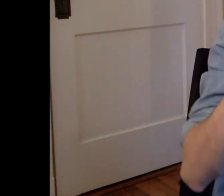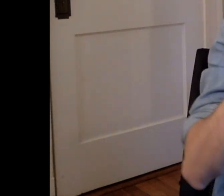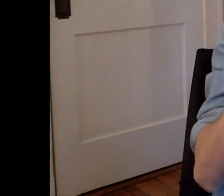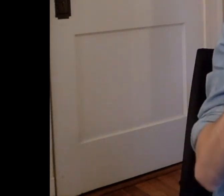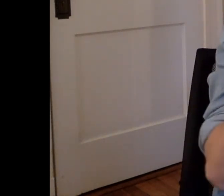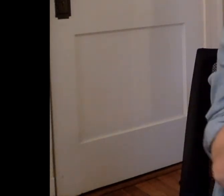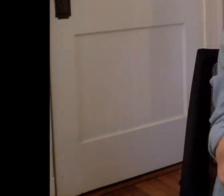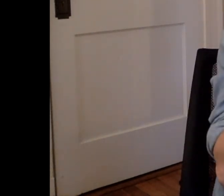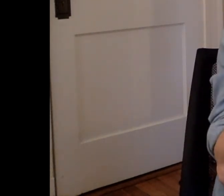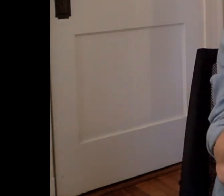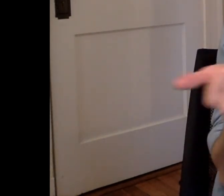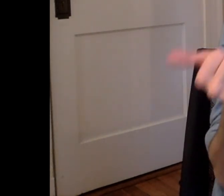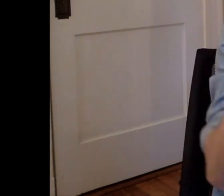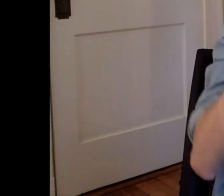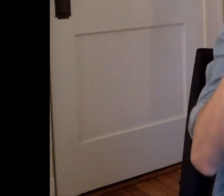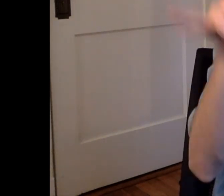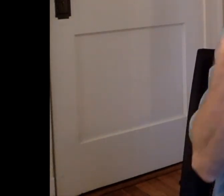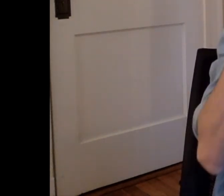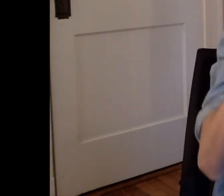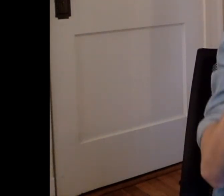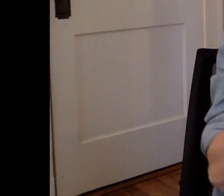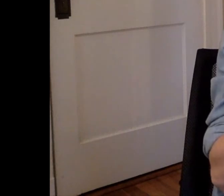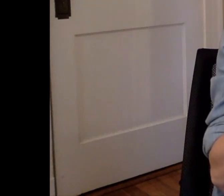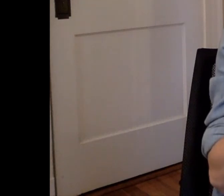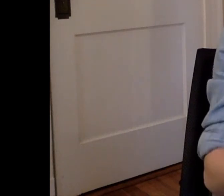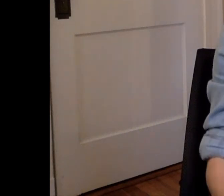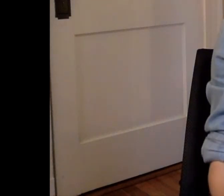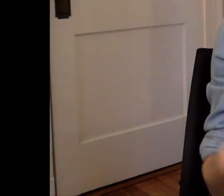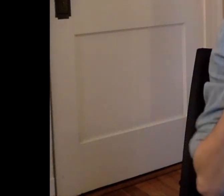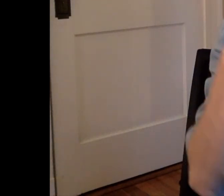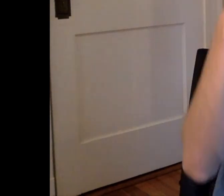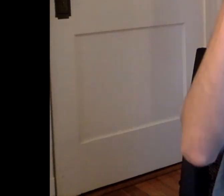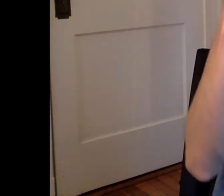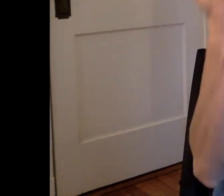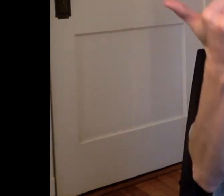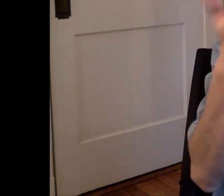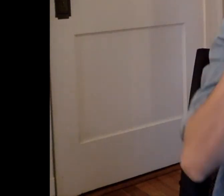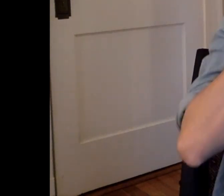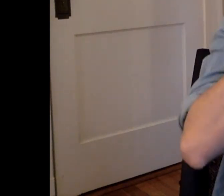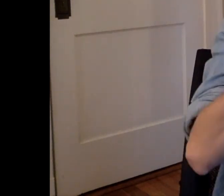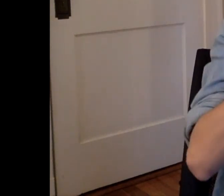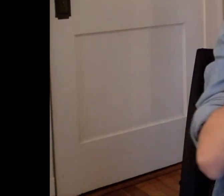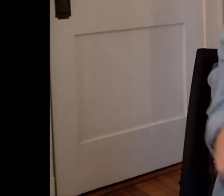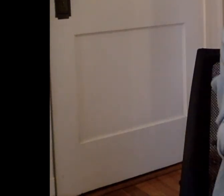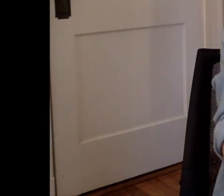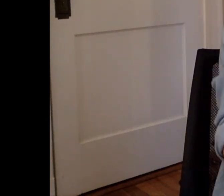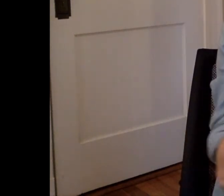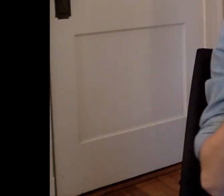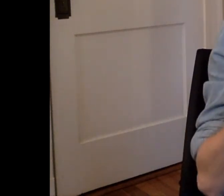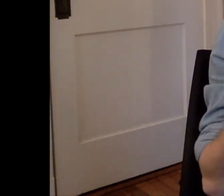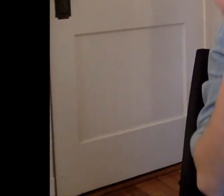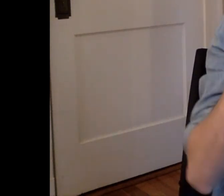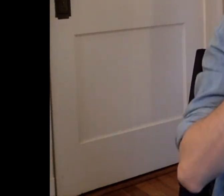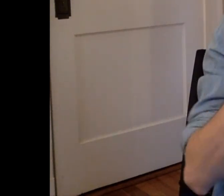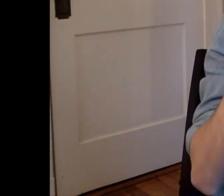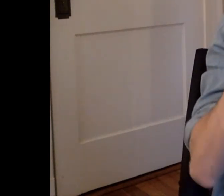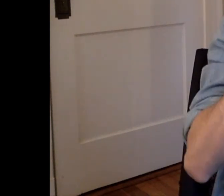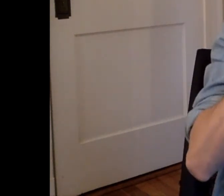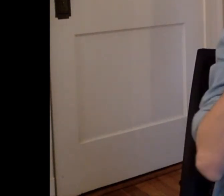of inequalities? So I hope that now, after watching this video, you have a better sense of how to answer those 2 questions and you understand